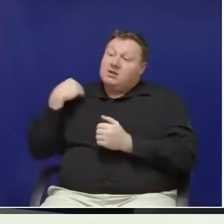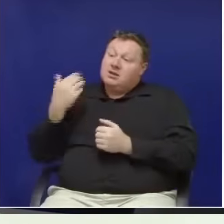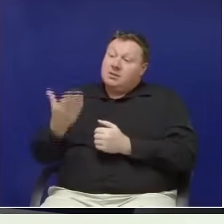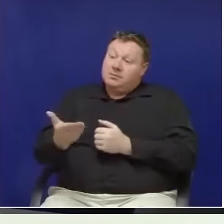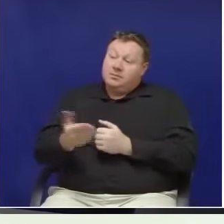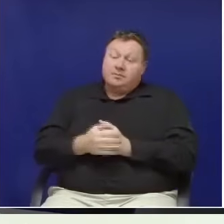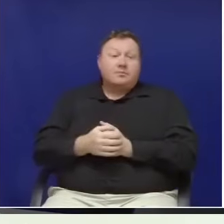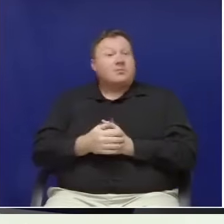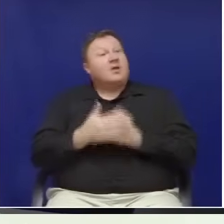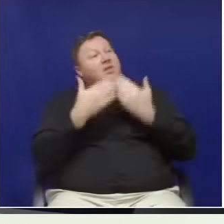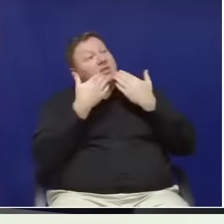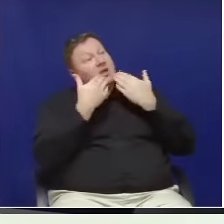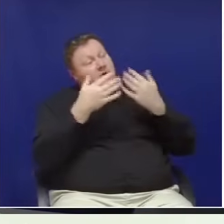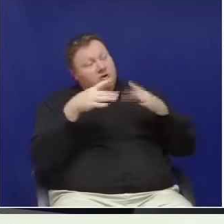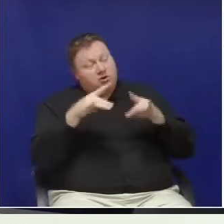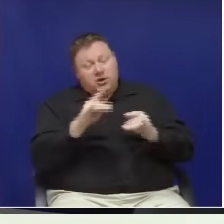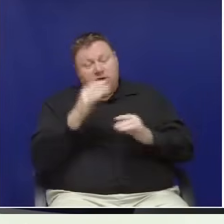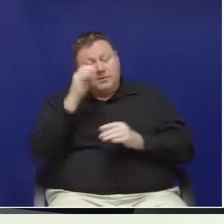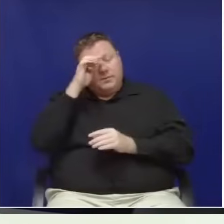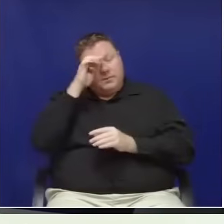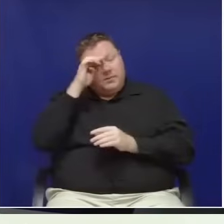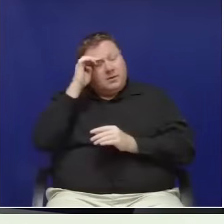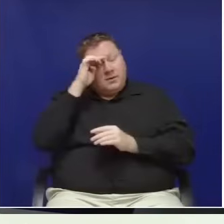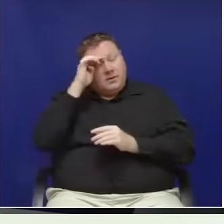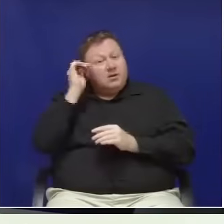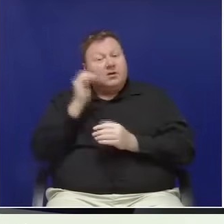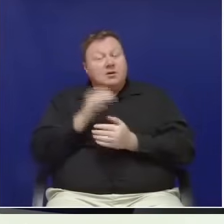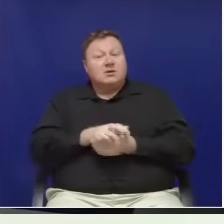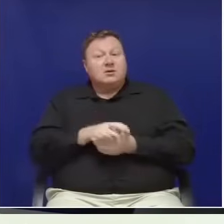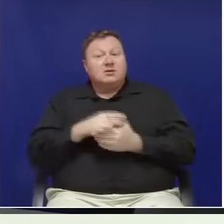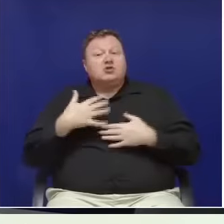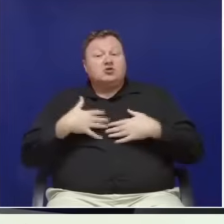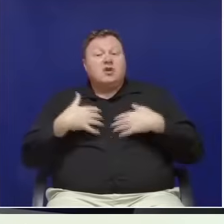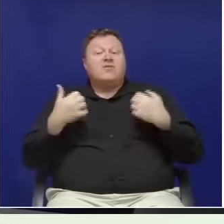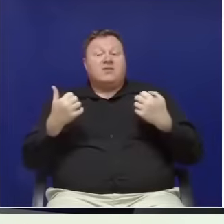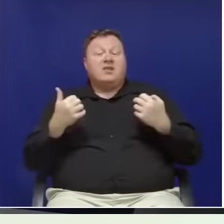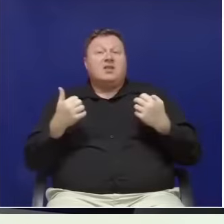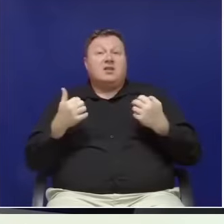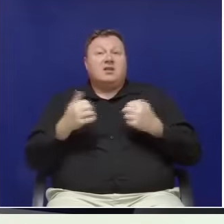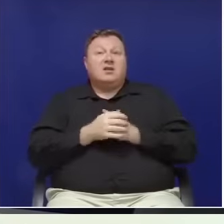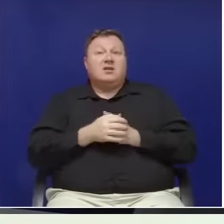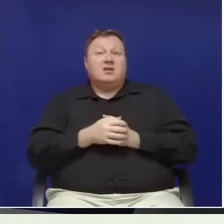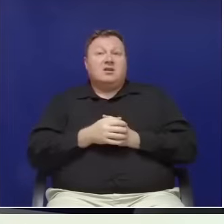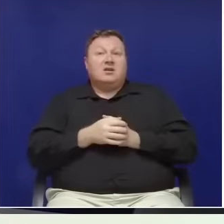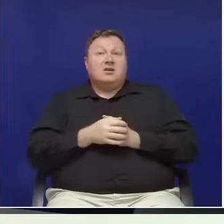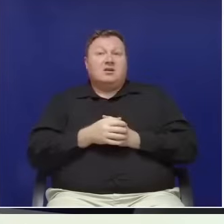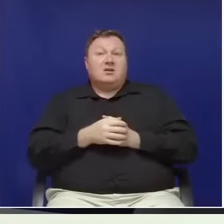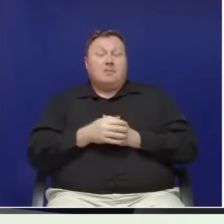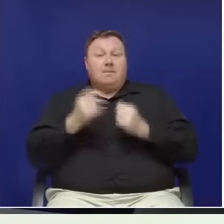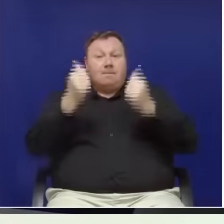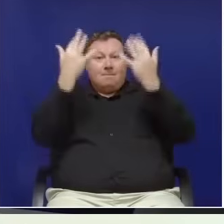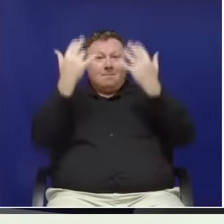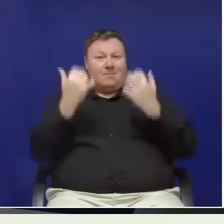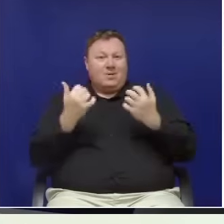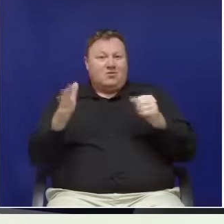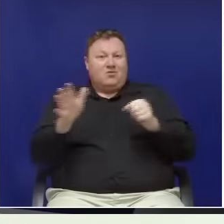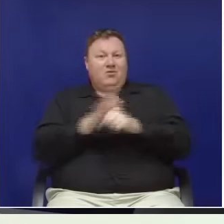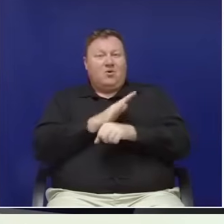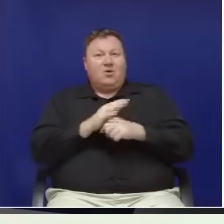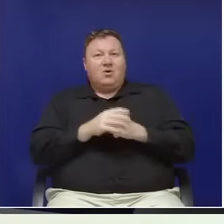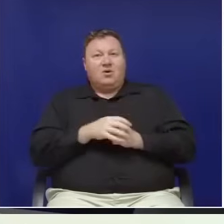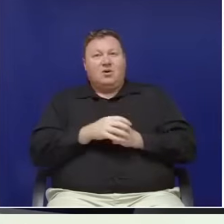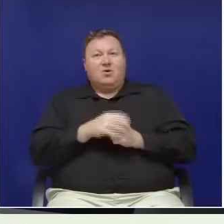say it is worrying that, for instance, if we take our complete budget, that